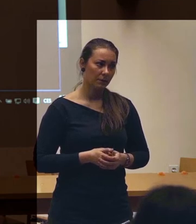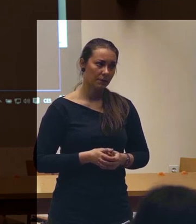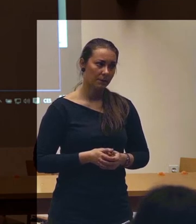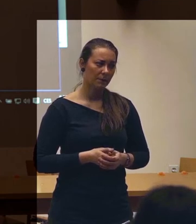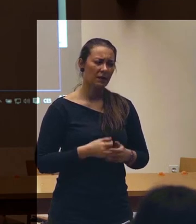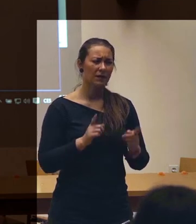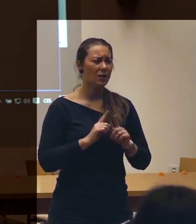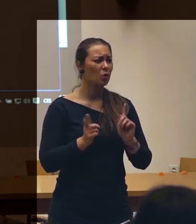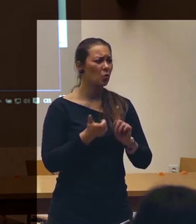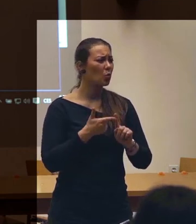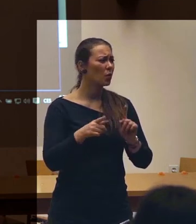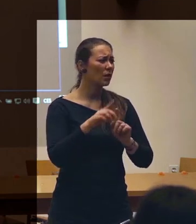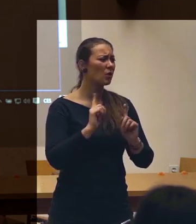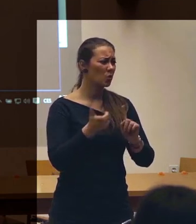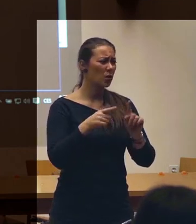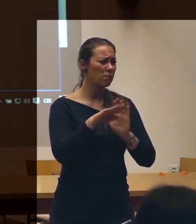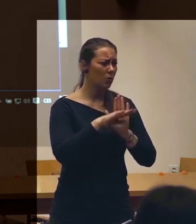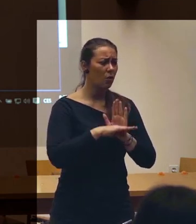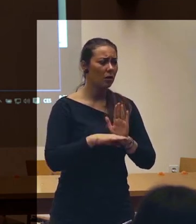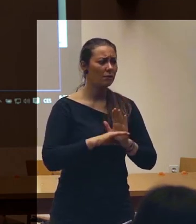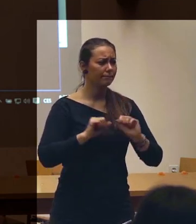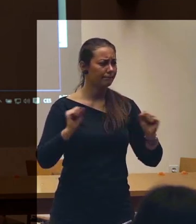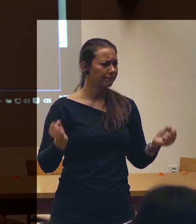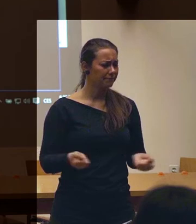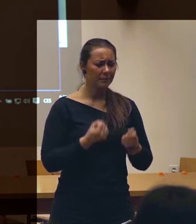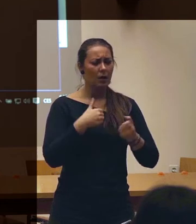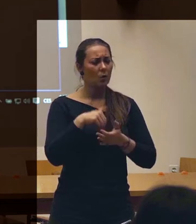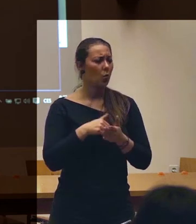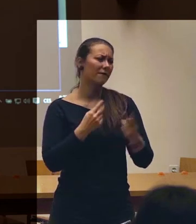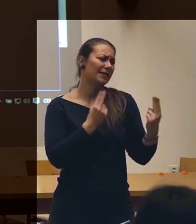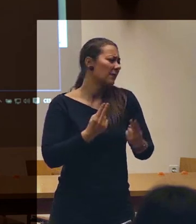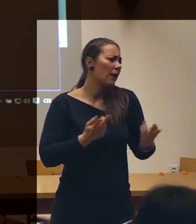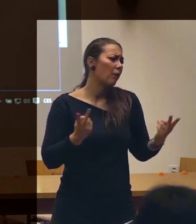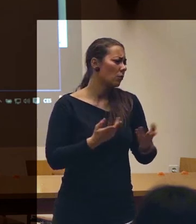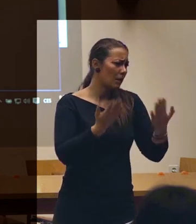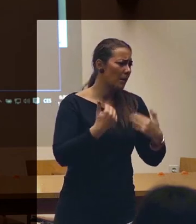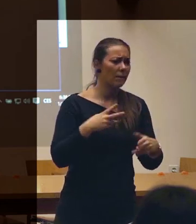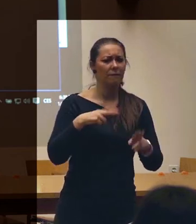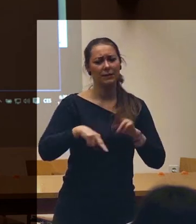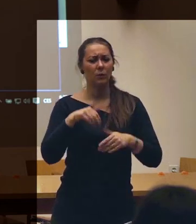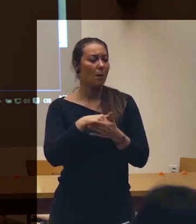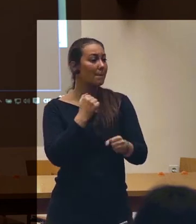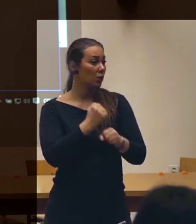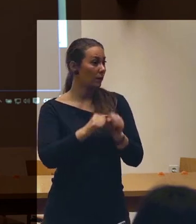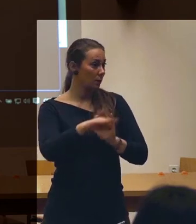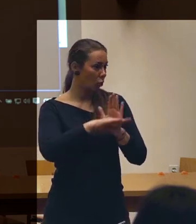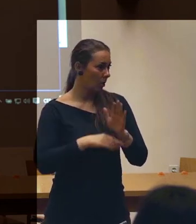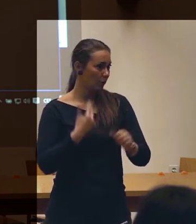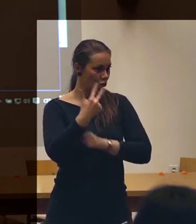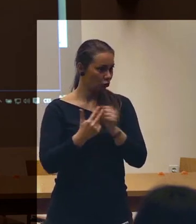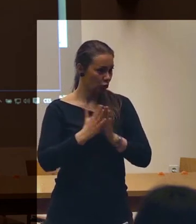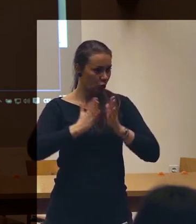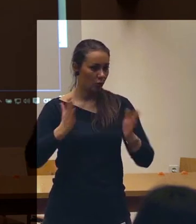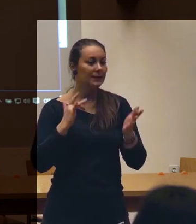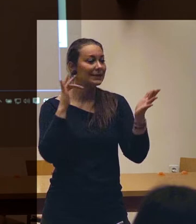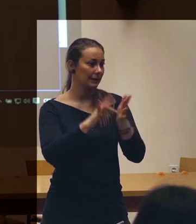the result of 3 years working program in the